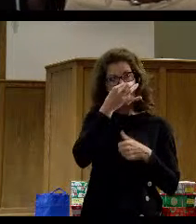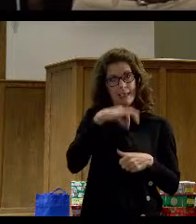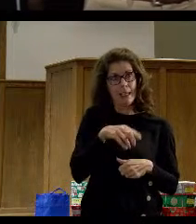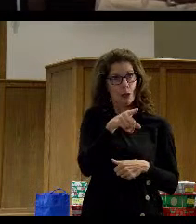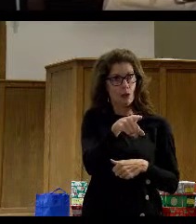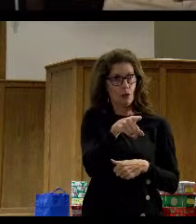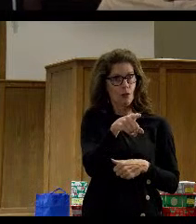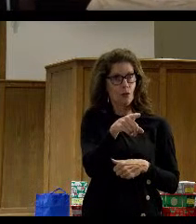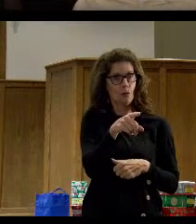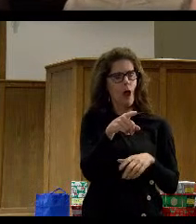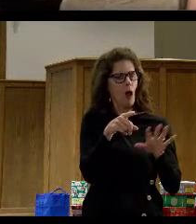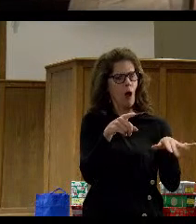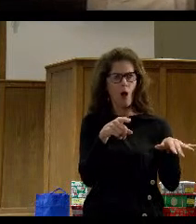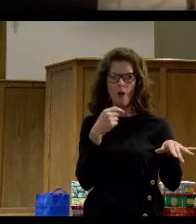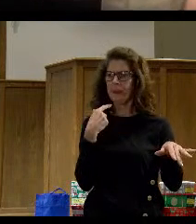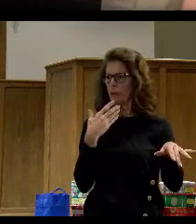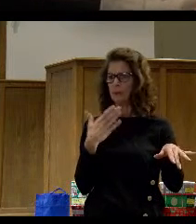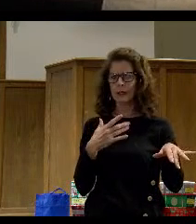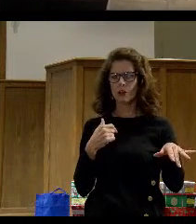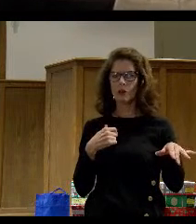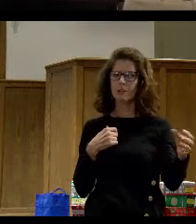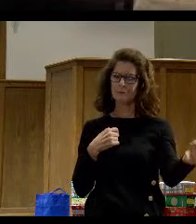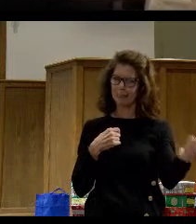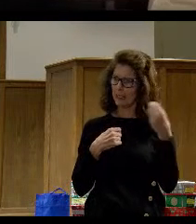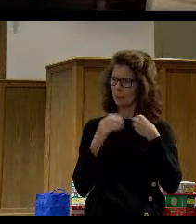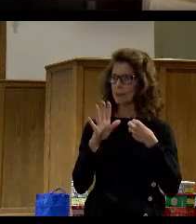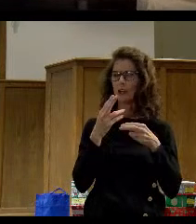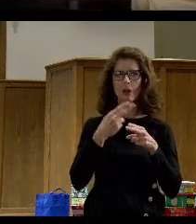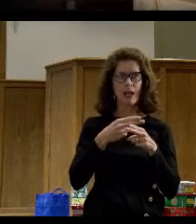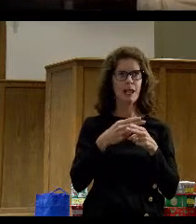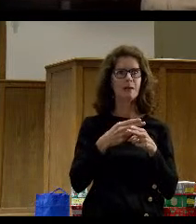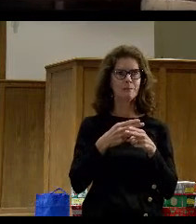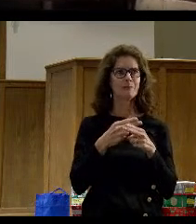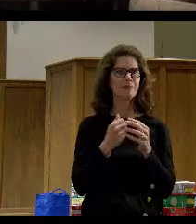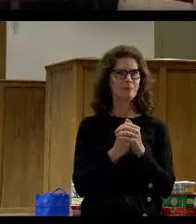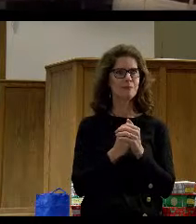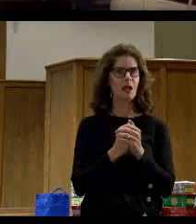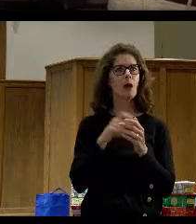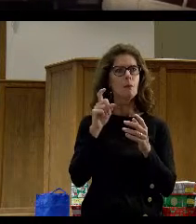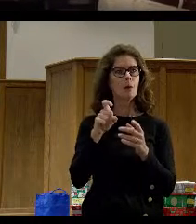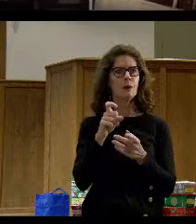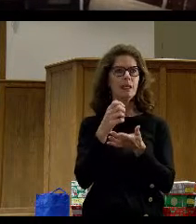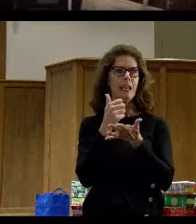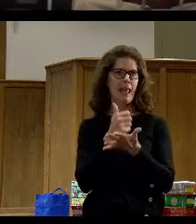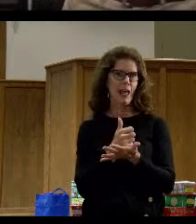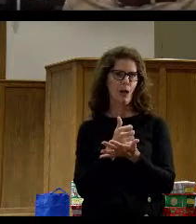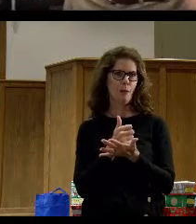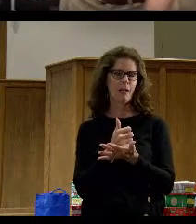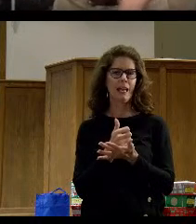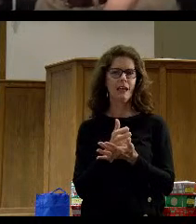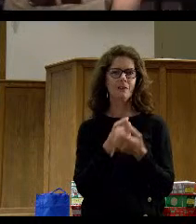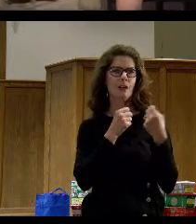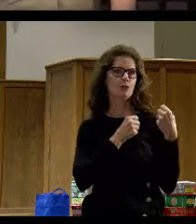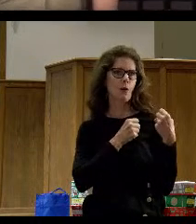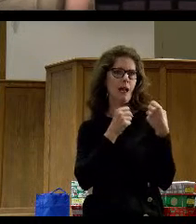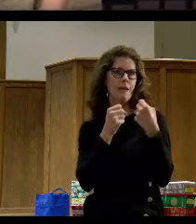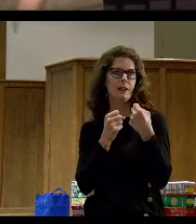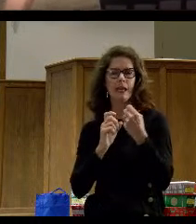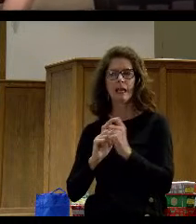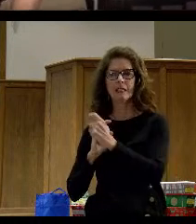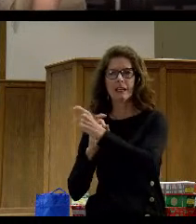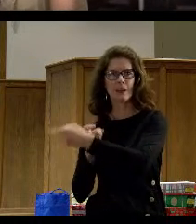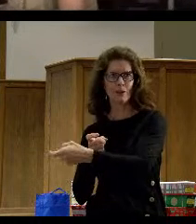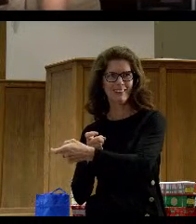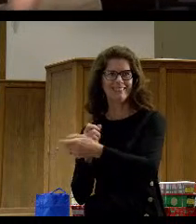you can contact Clay Hart or Marty Cargith to sign up for that. But we need some help with that as well. As we do for Thanksgiving Day in the